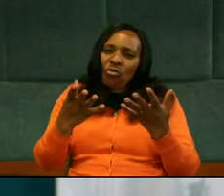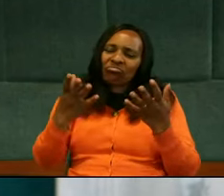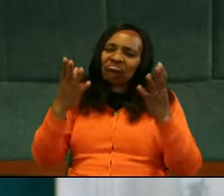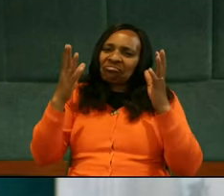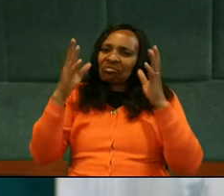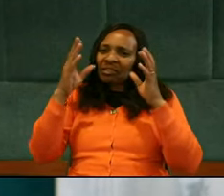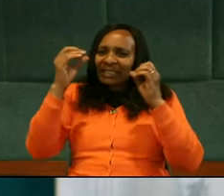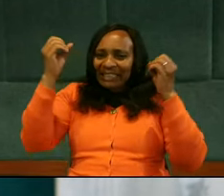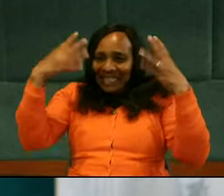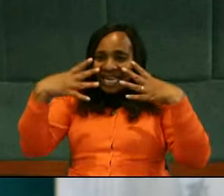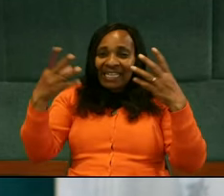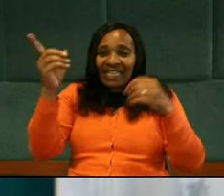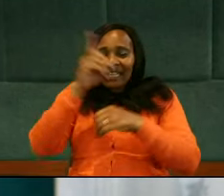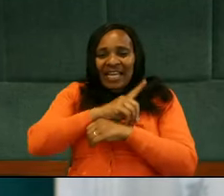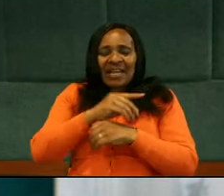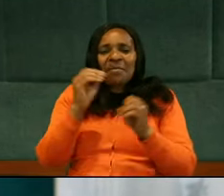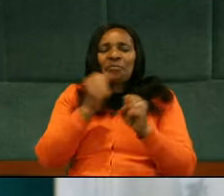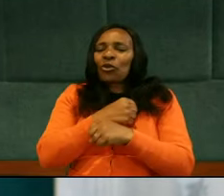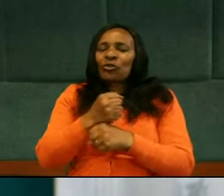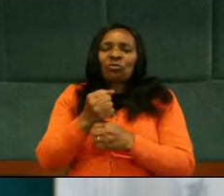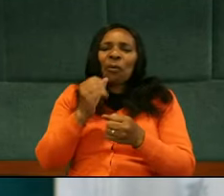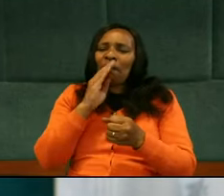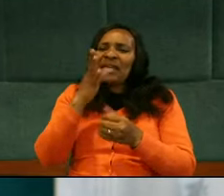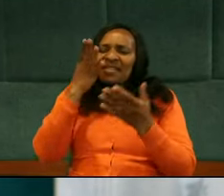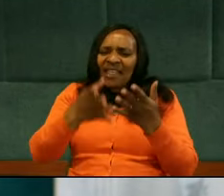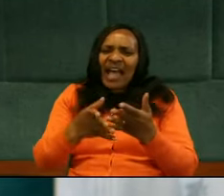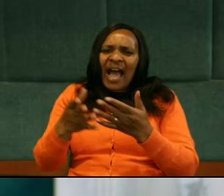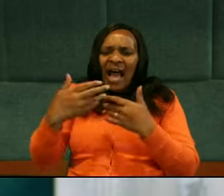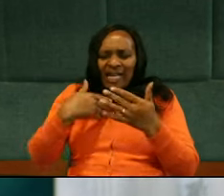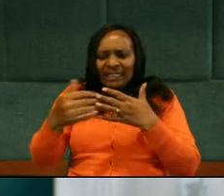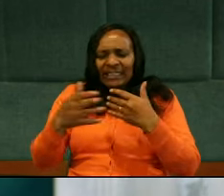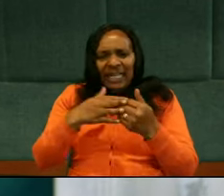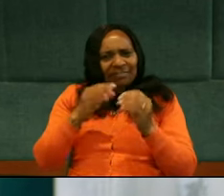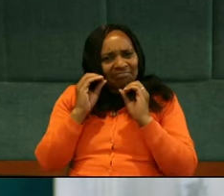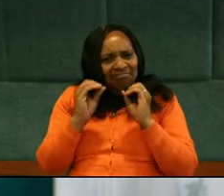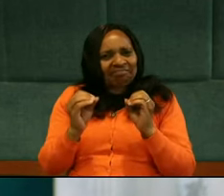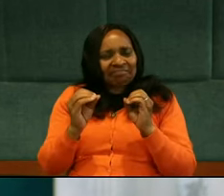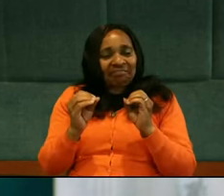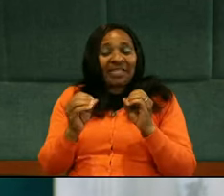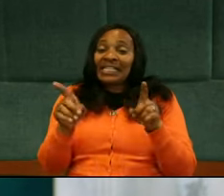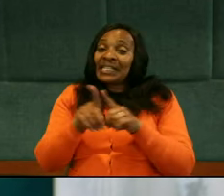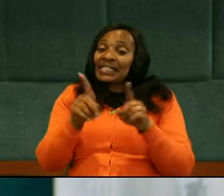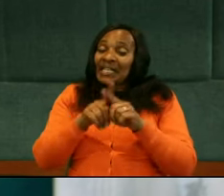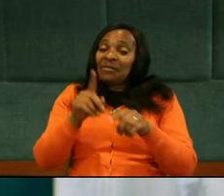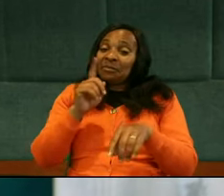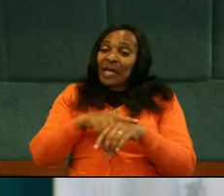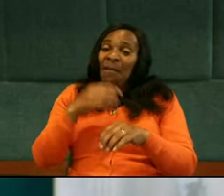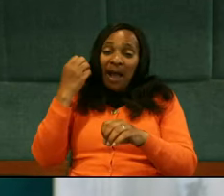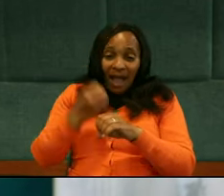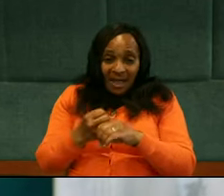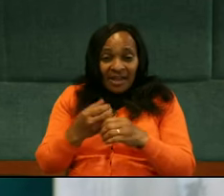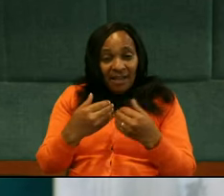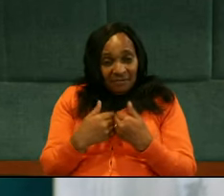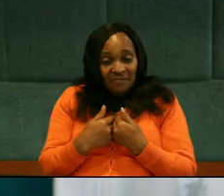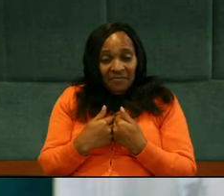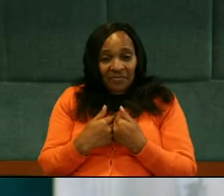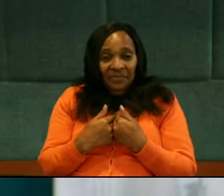there cannot be a rainbow without the rain. Nice. So even though it's tough, even